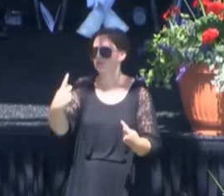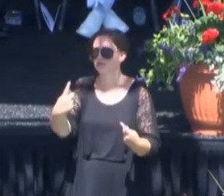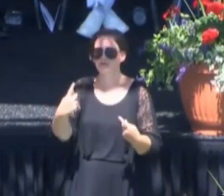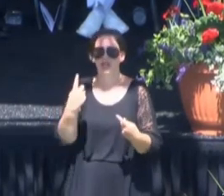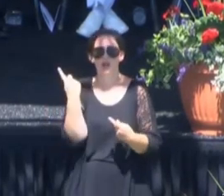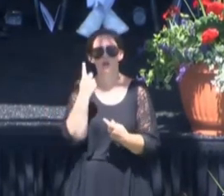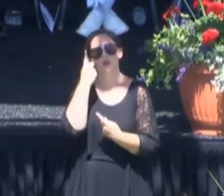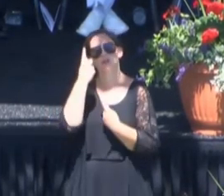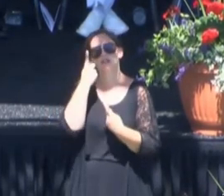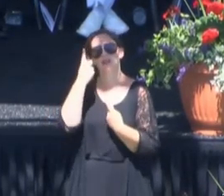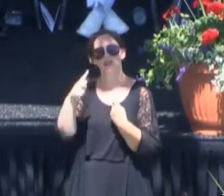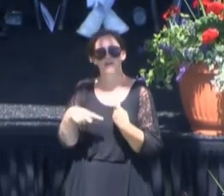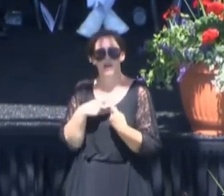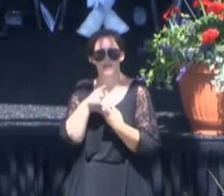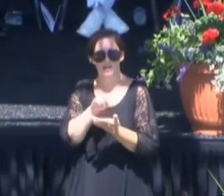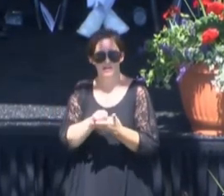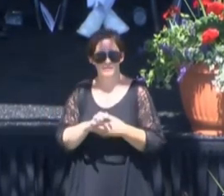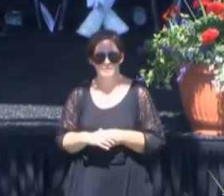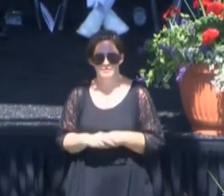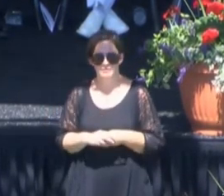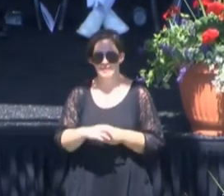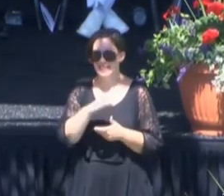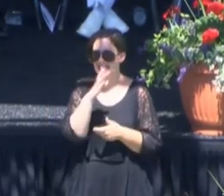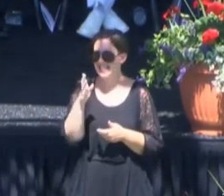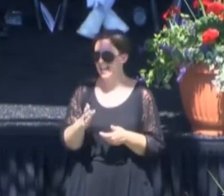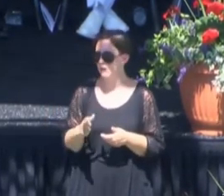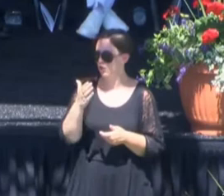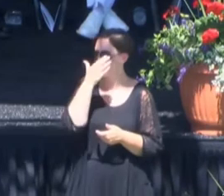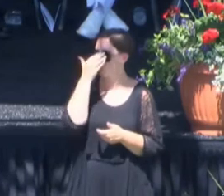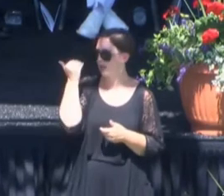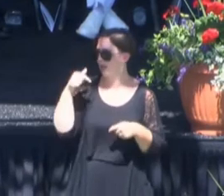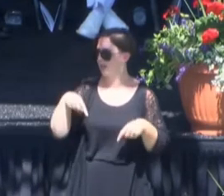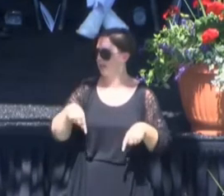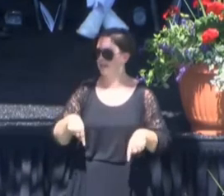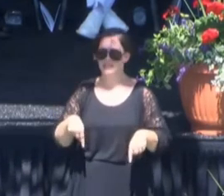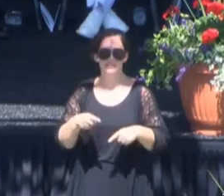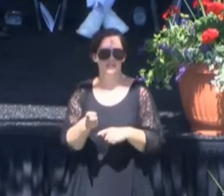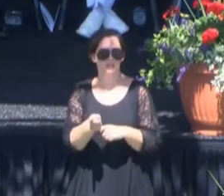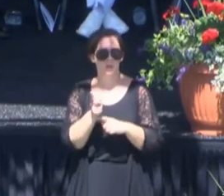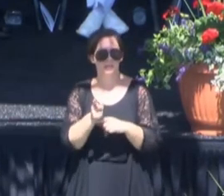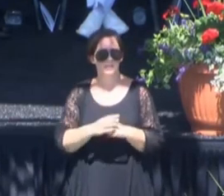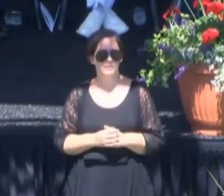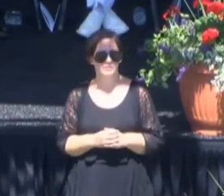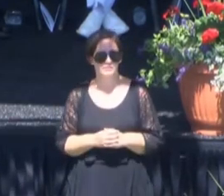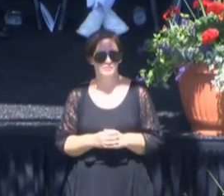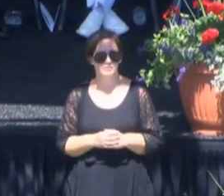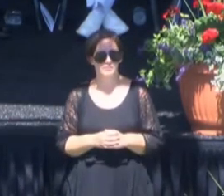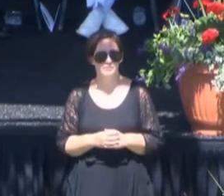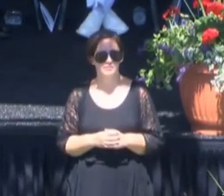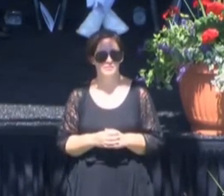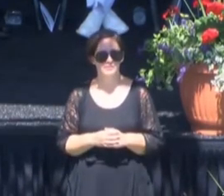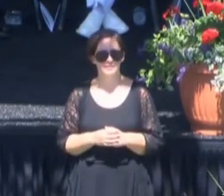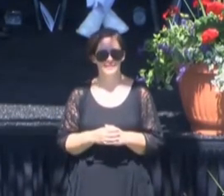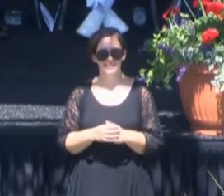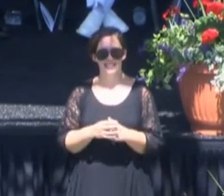ponder. Never forget this moment. And with that, I would like to call up a